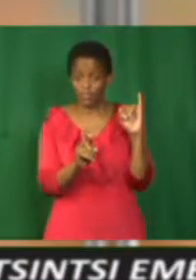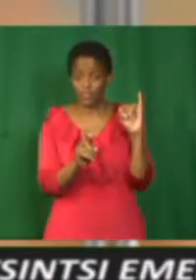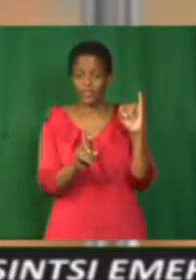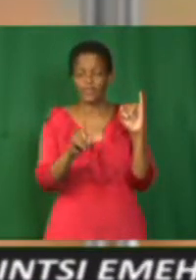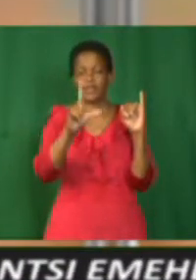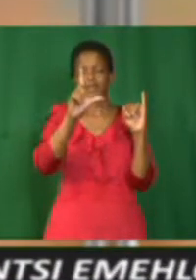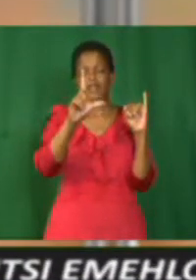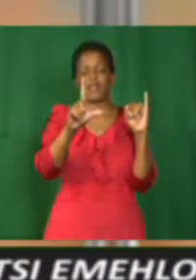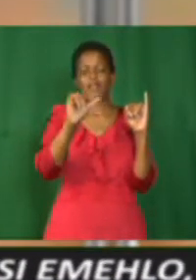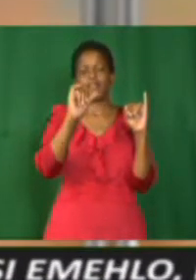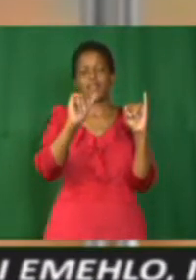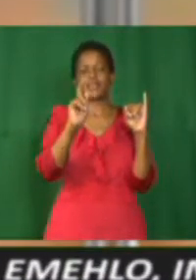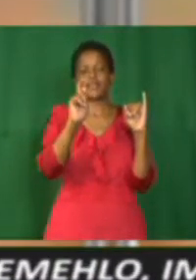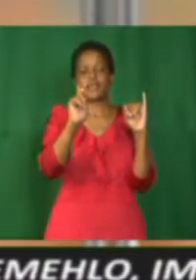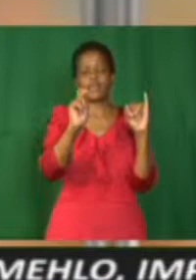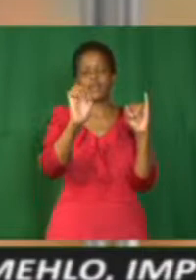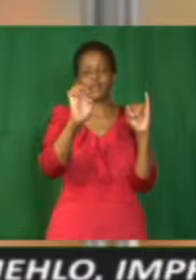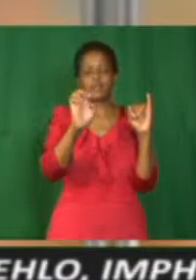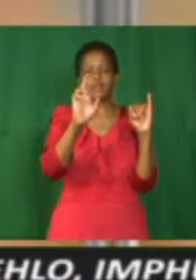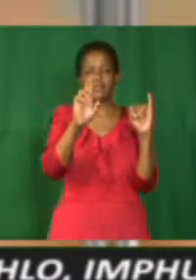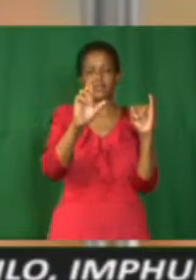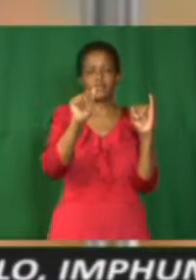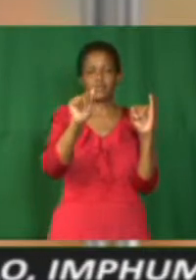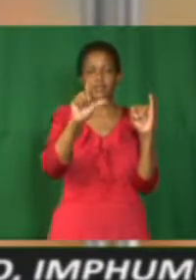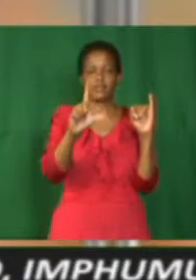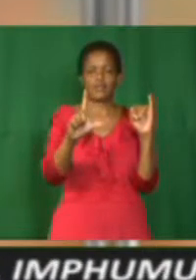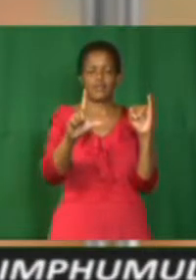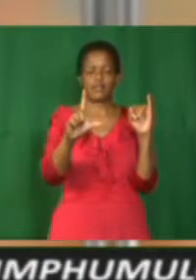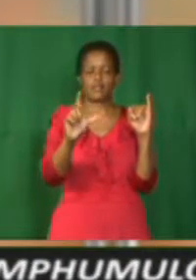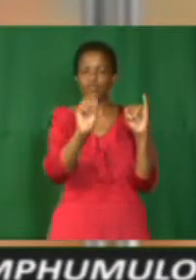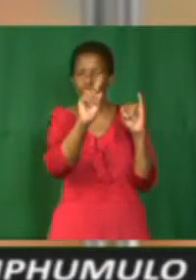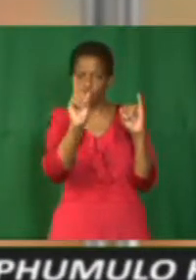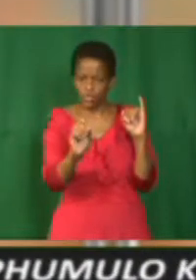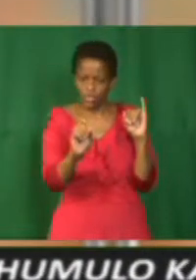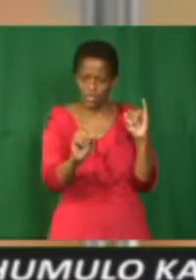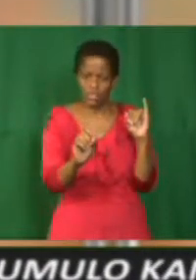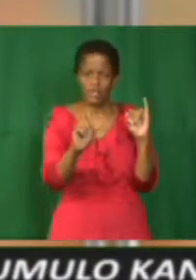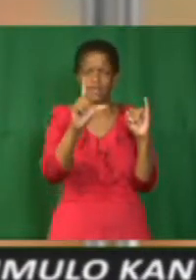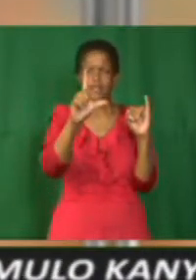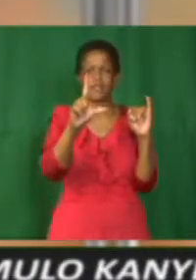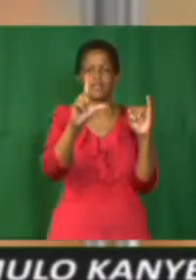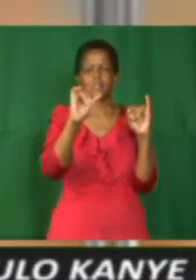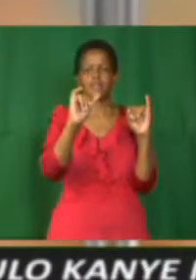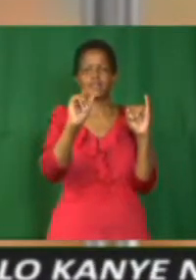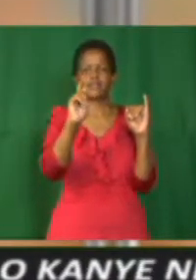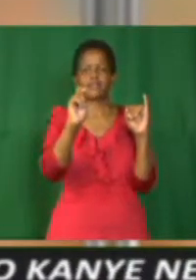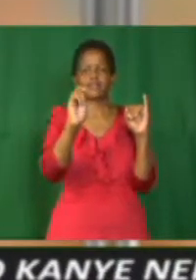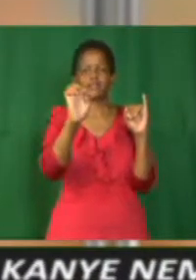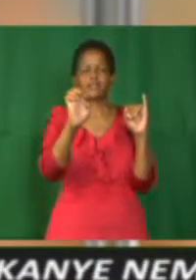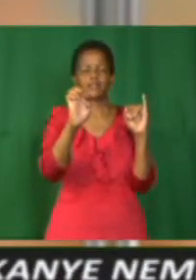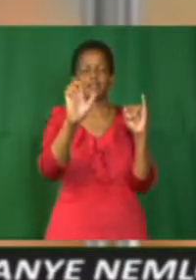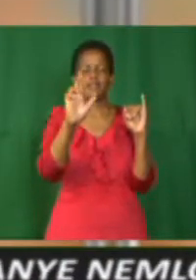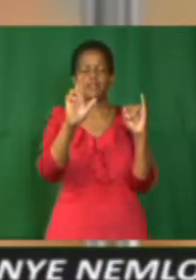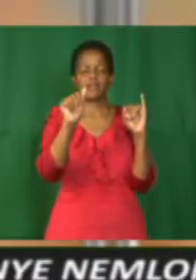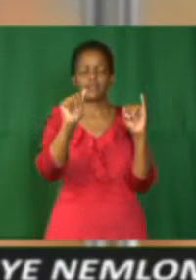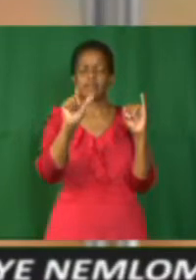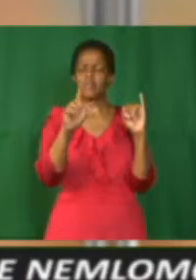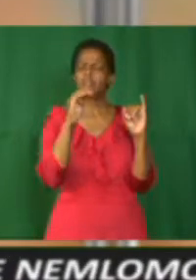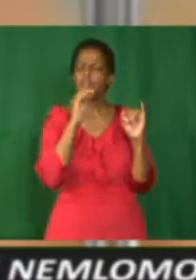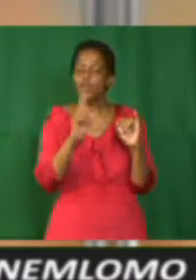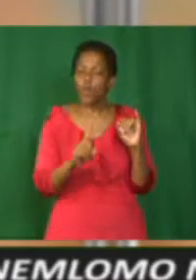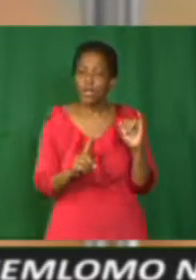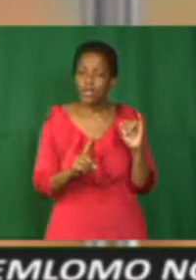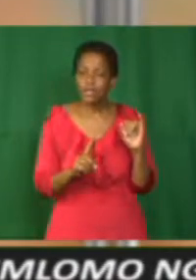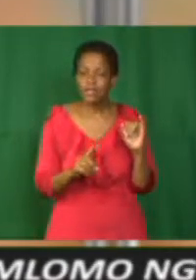literal questions. Now, when we are talking about literal questions, we are talking about the ones which it is